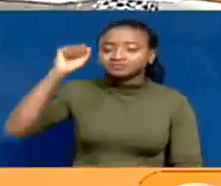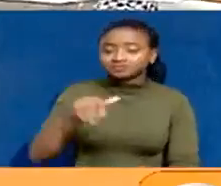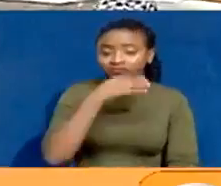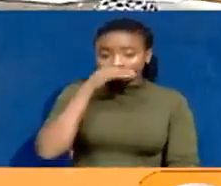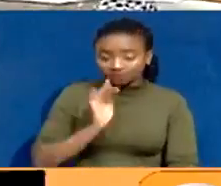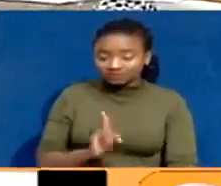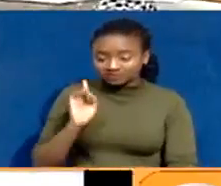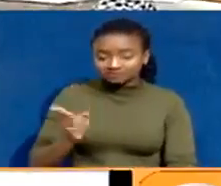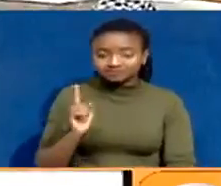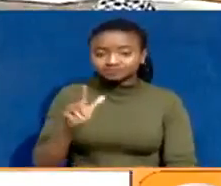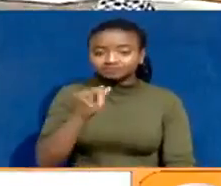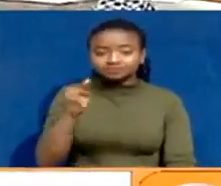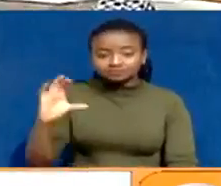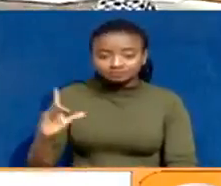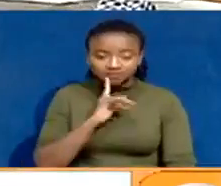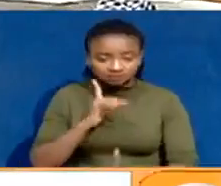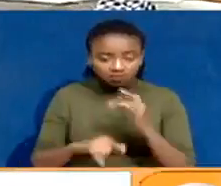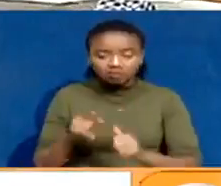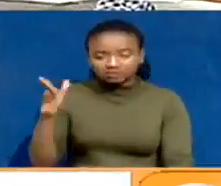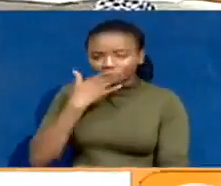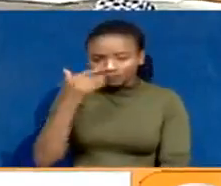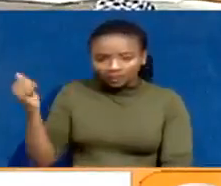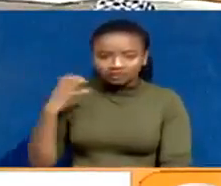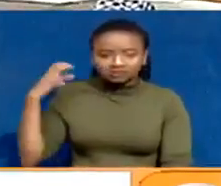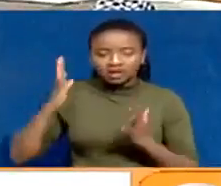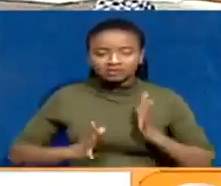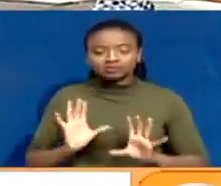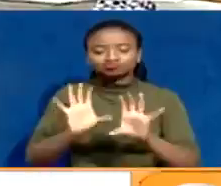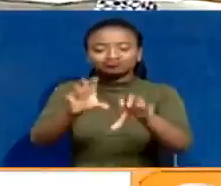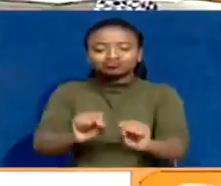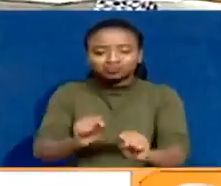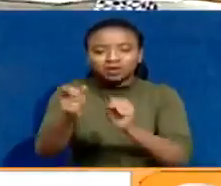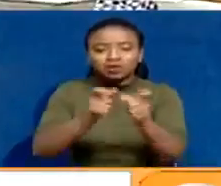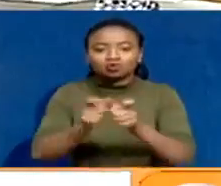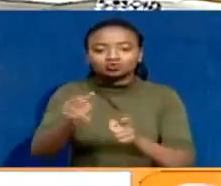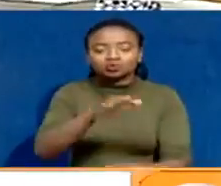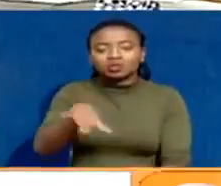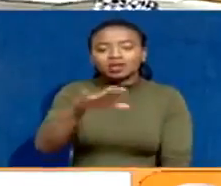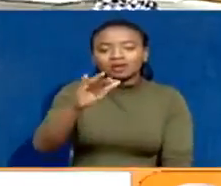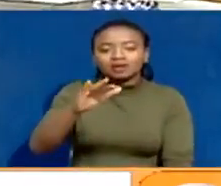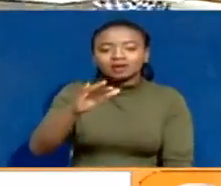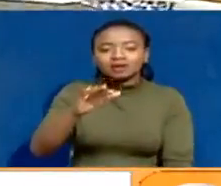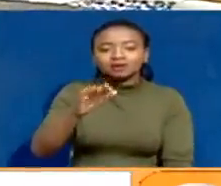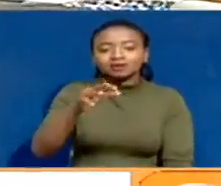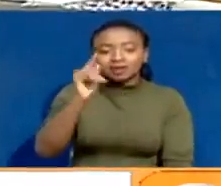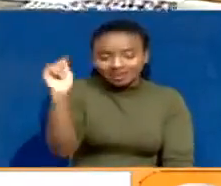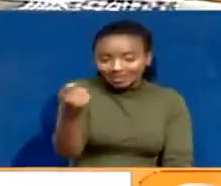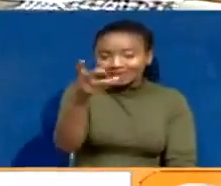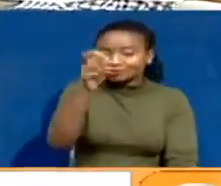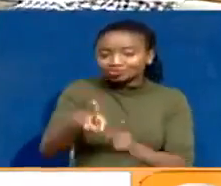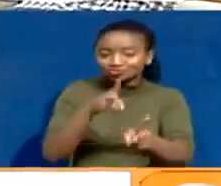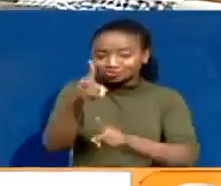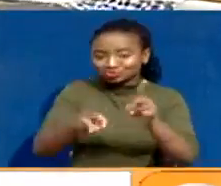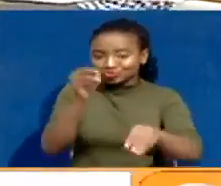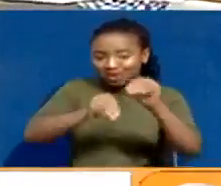ANC leader Musalia Mudavadi now says he is the best bet to succeed President Uhuru Kenyatta in next year's polls. Mudavadi, who was in